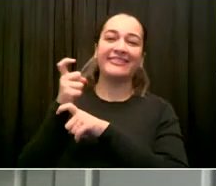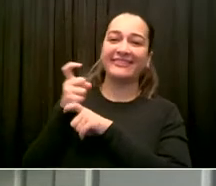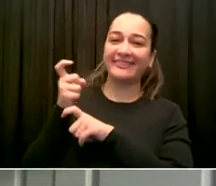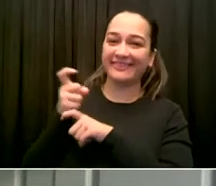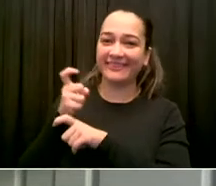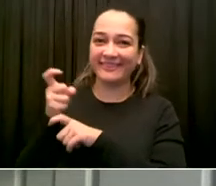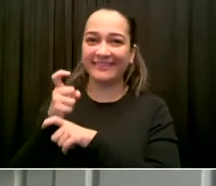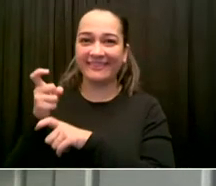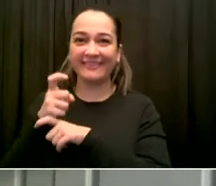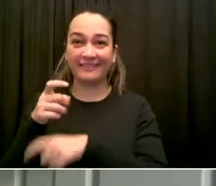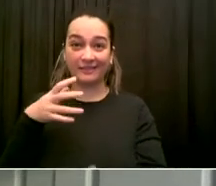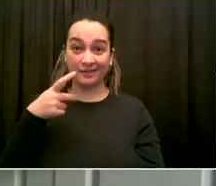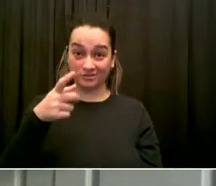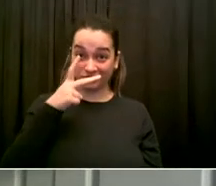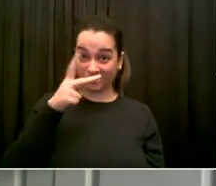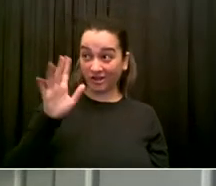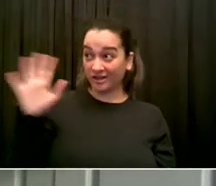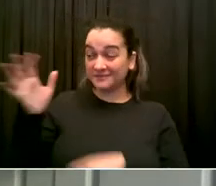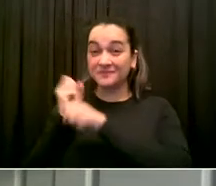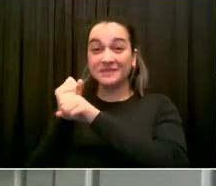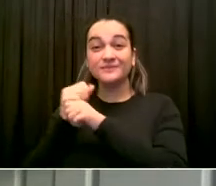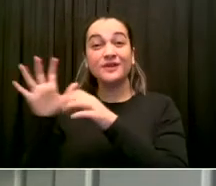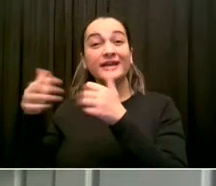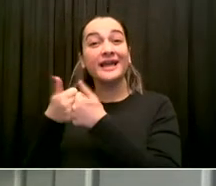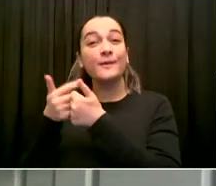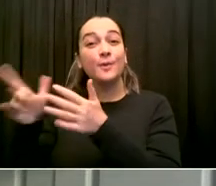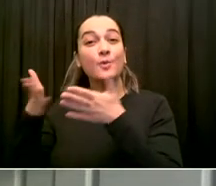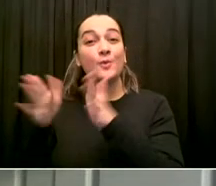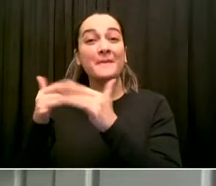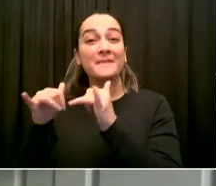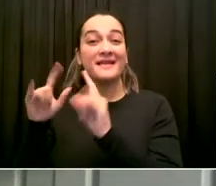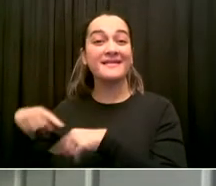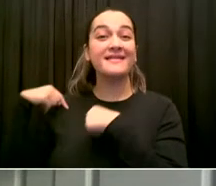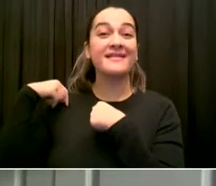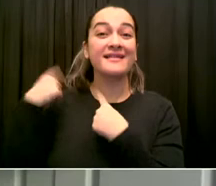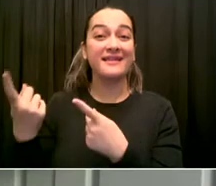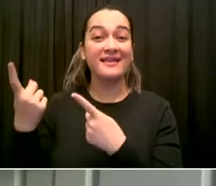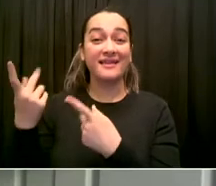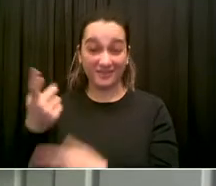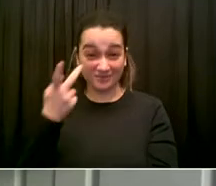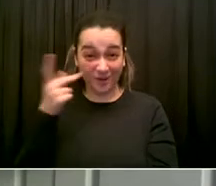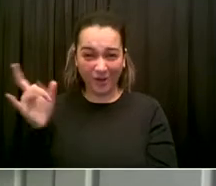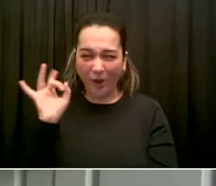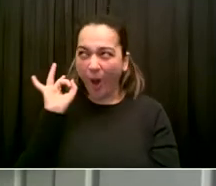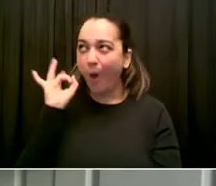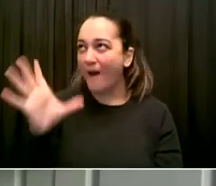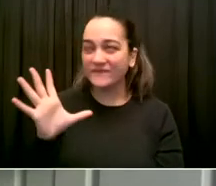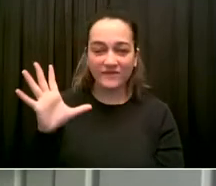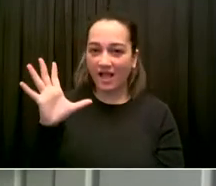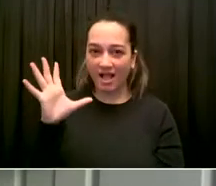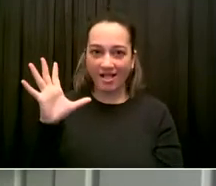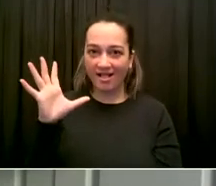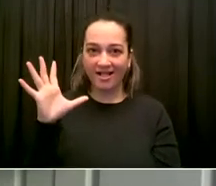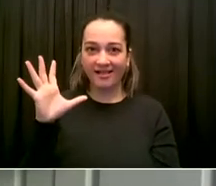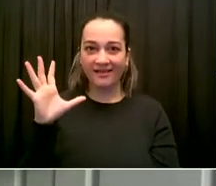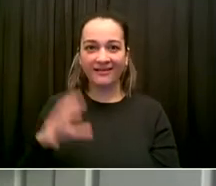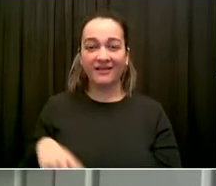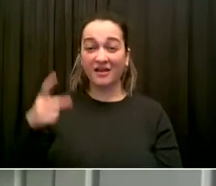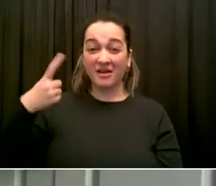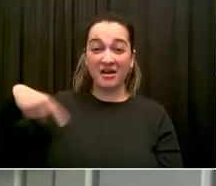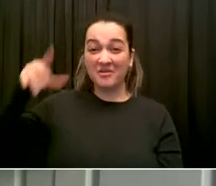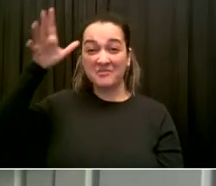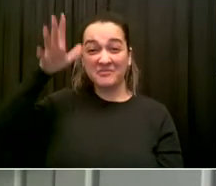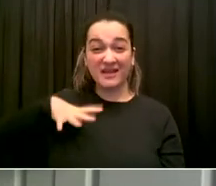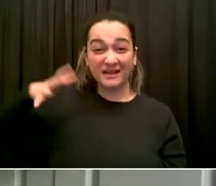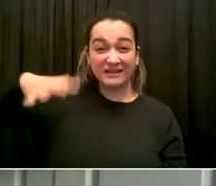won. Although I have to say, in truth, those Lemire boys, they have game. And, of course, we